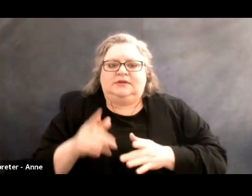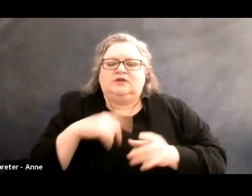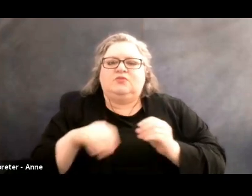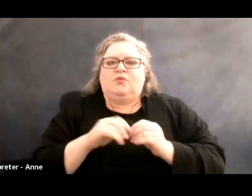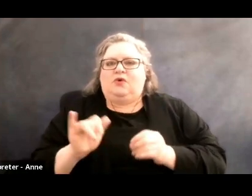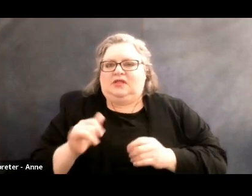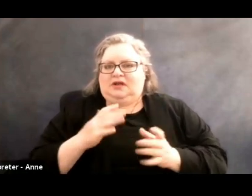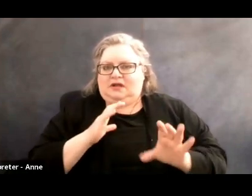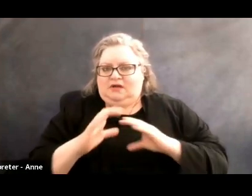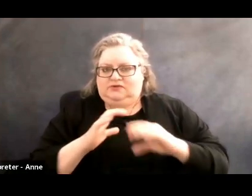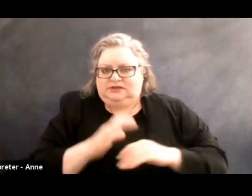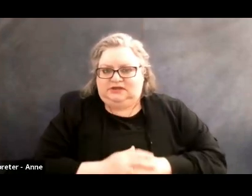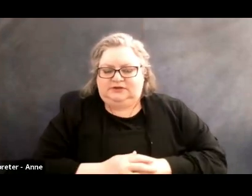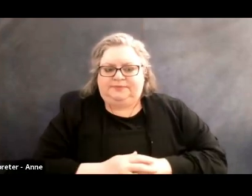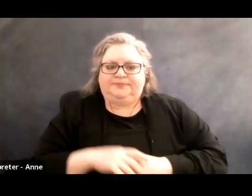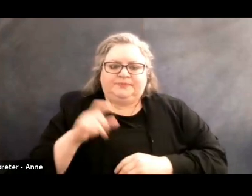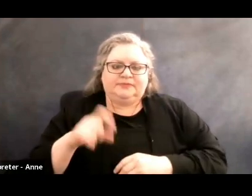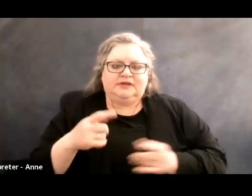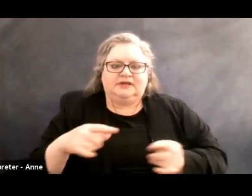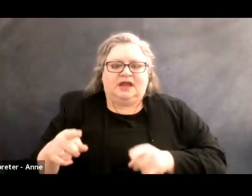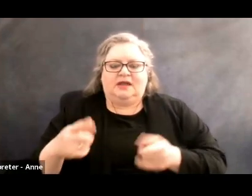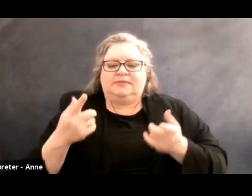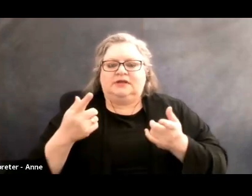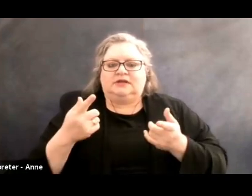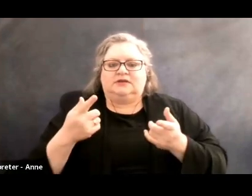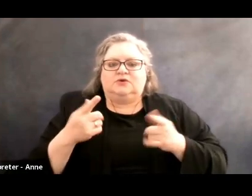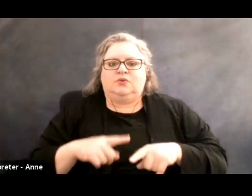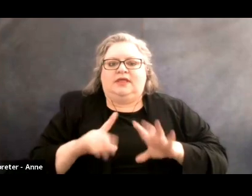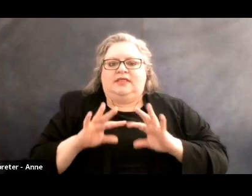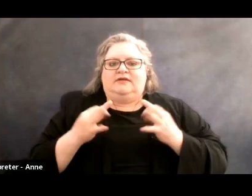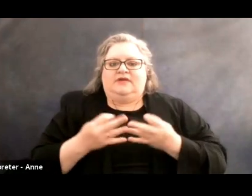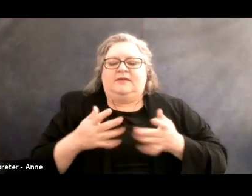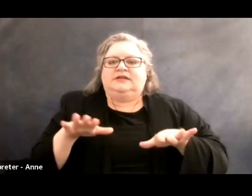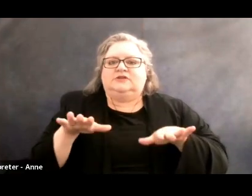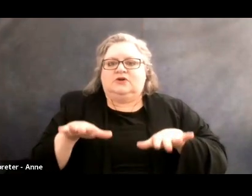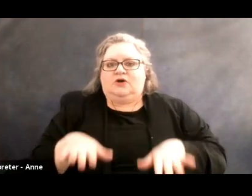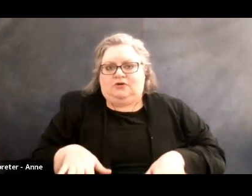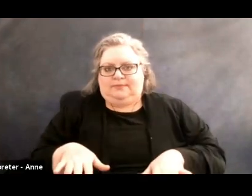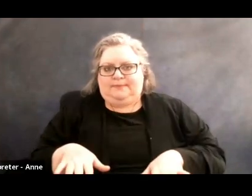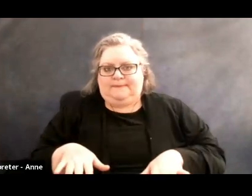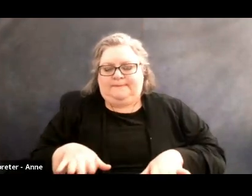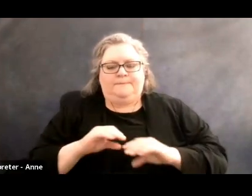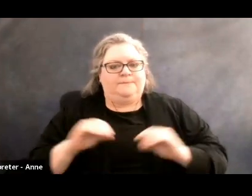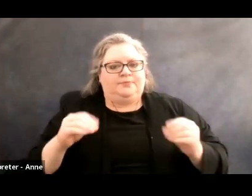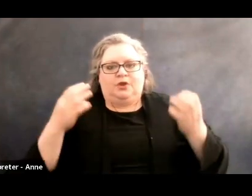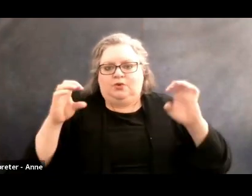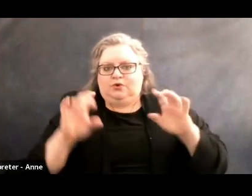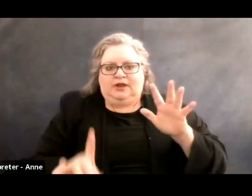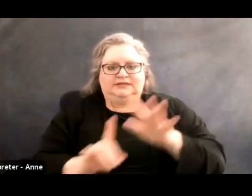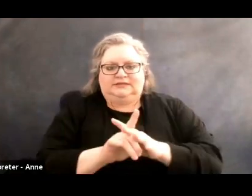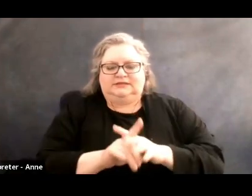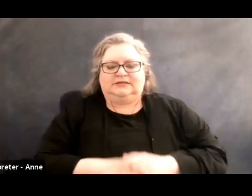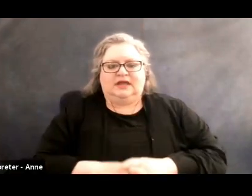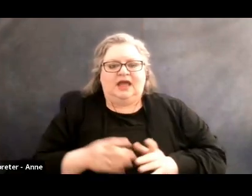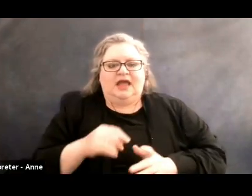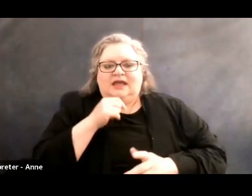conversation, needs to happen when a family is calm, when there's not a crisis, and